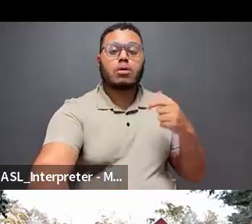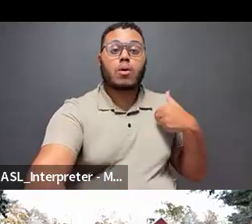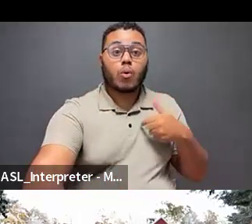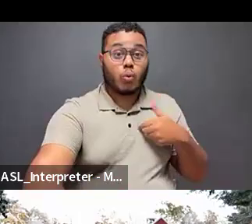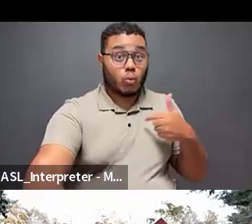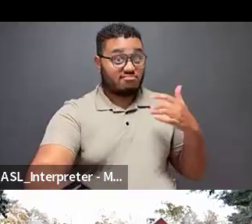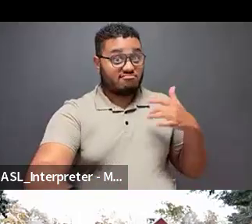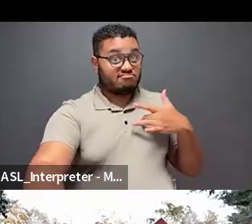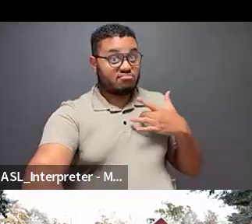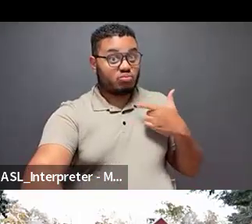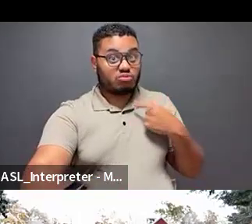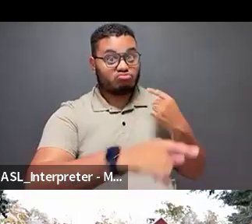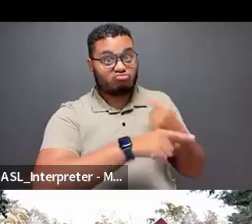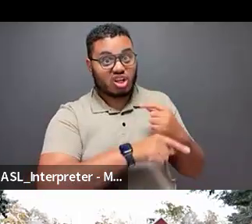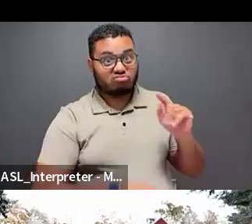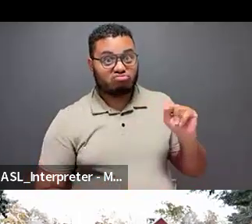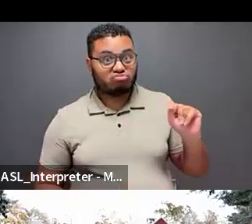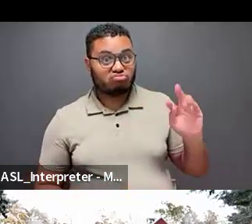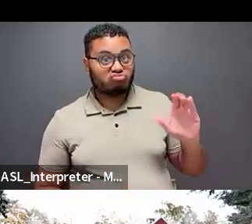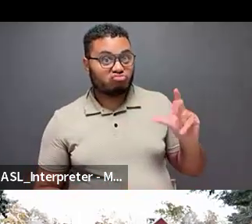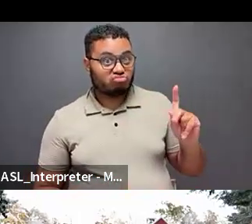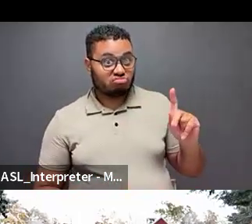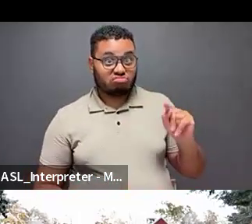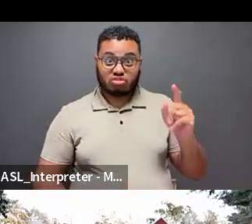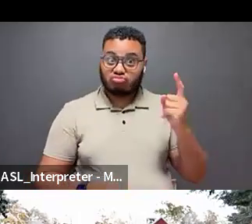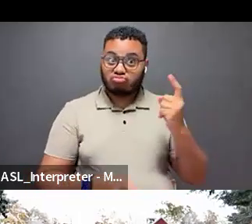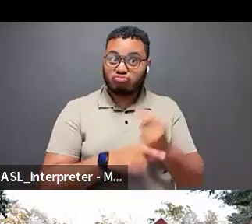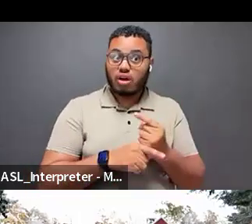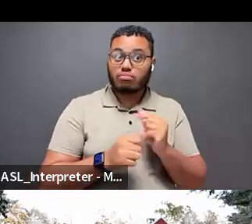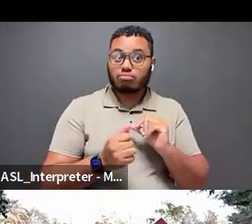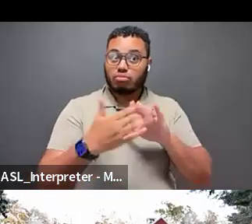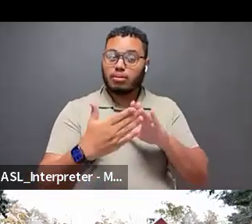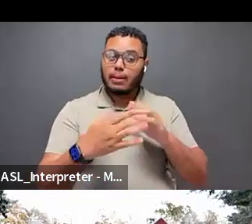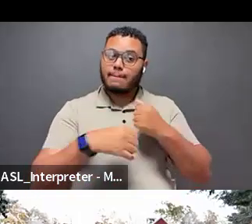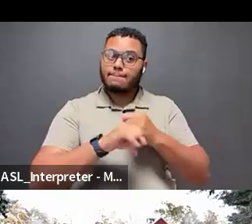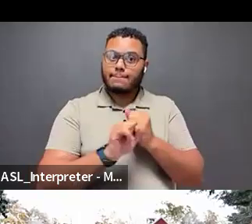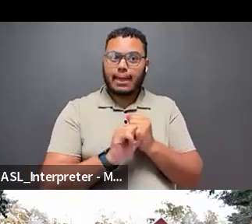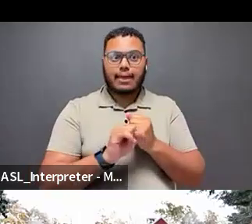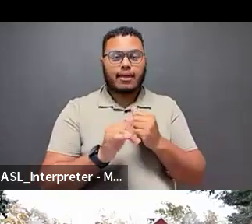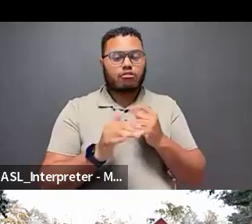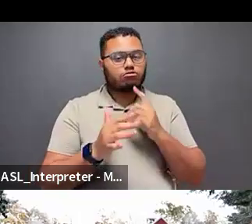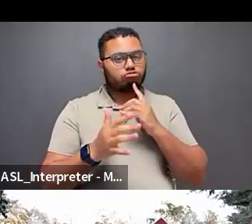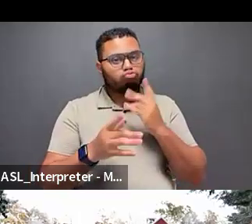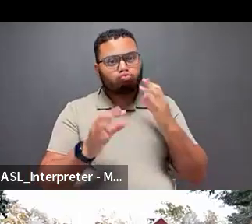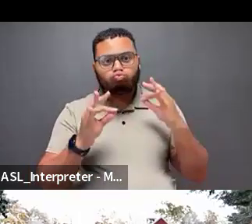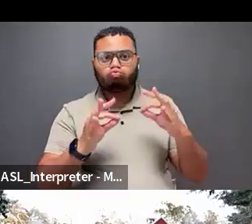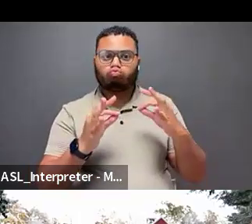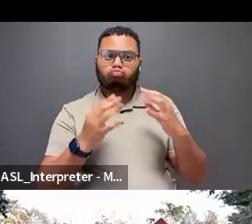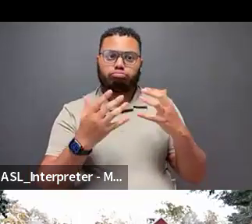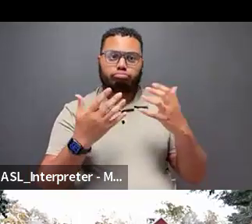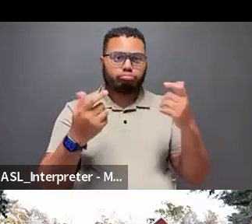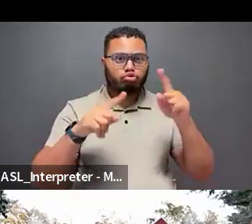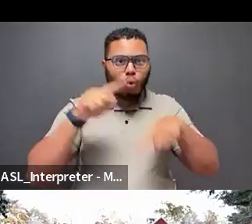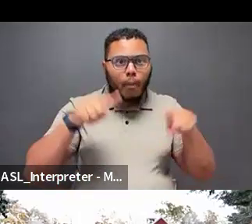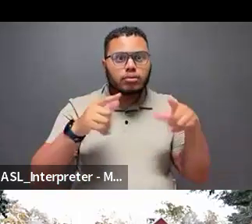the right track? Is this the right approach to creating a robust statewide accessible trail